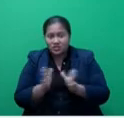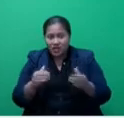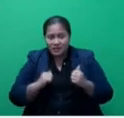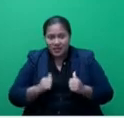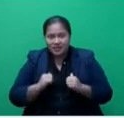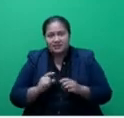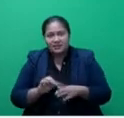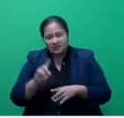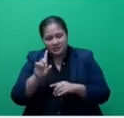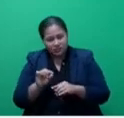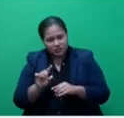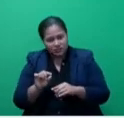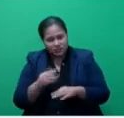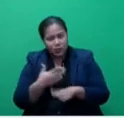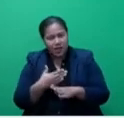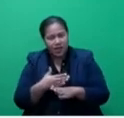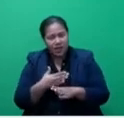state's